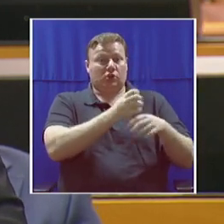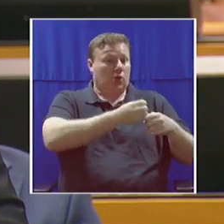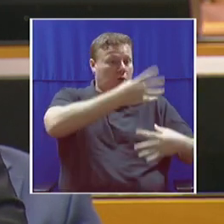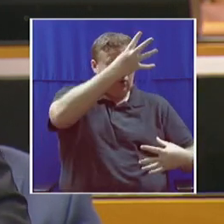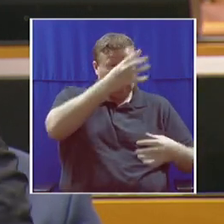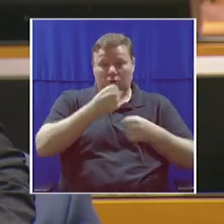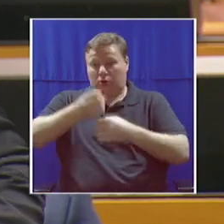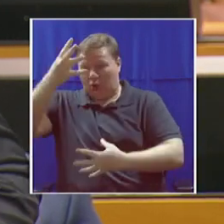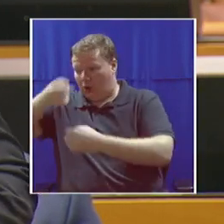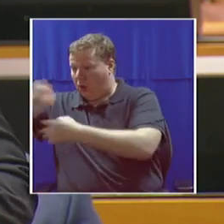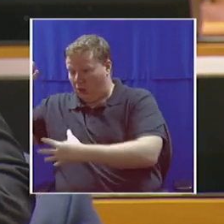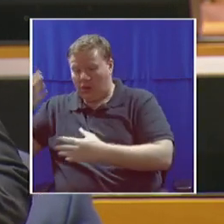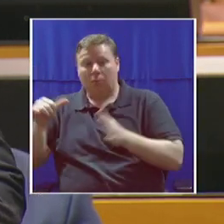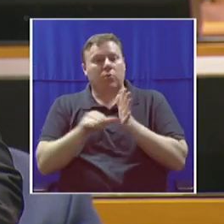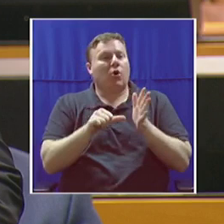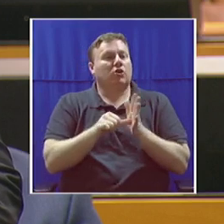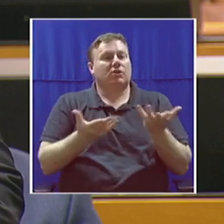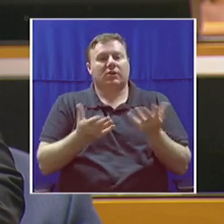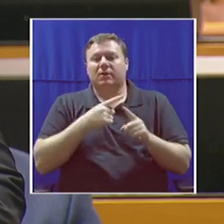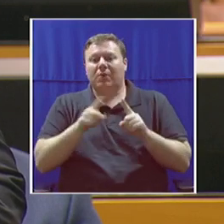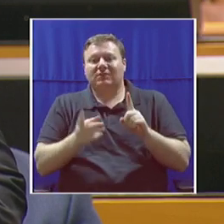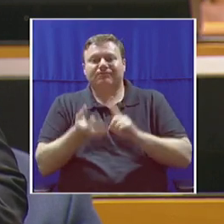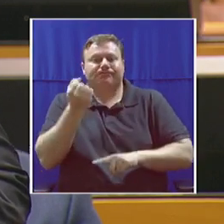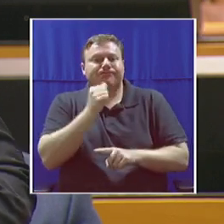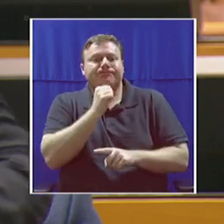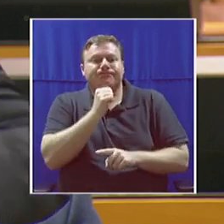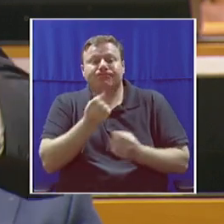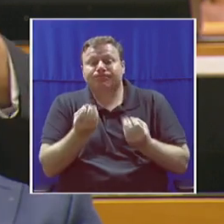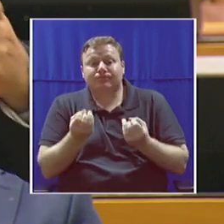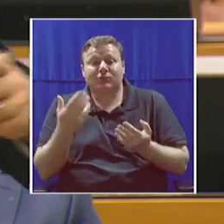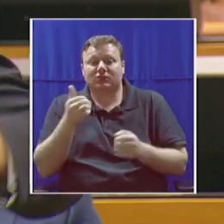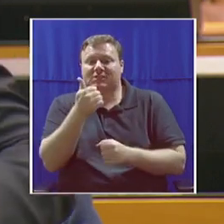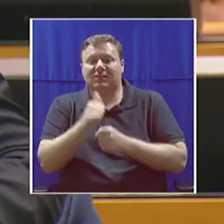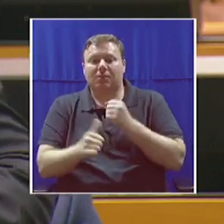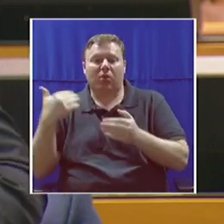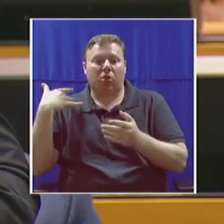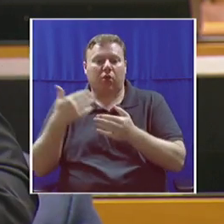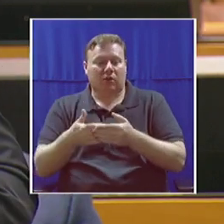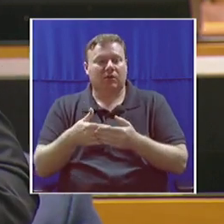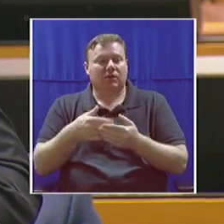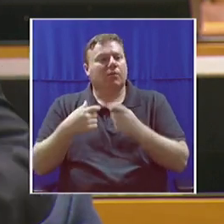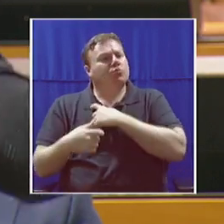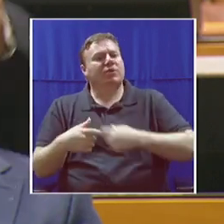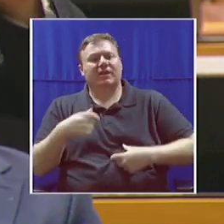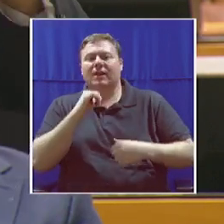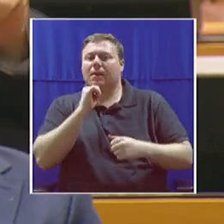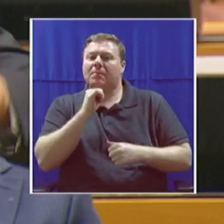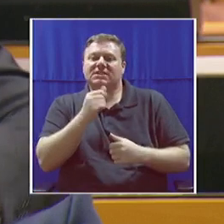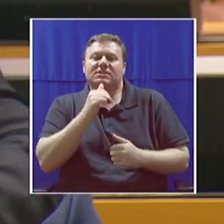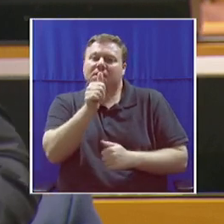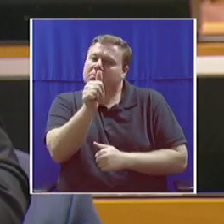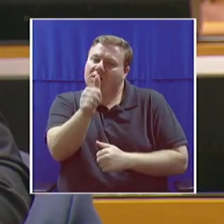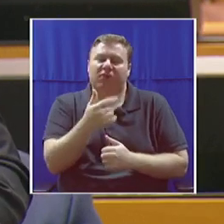priority areas very little has been achieved over the last 6 months as the president has himself admitted now he says